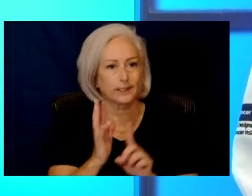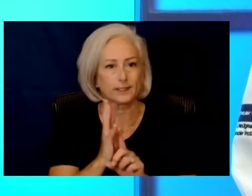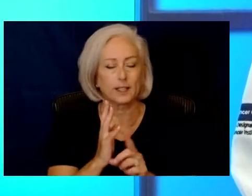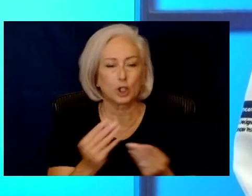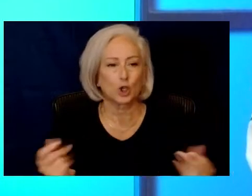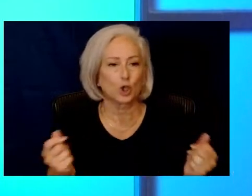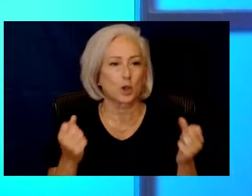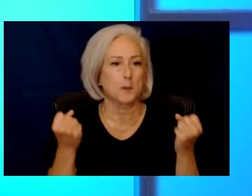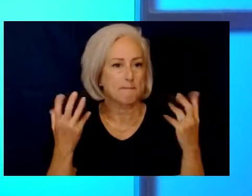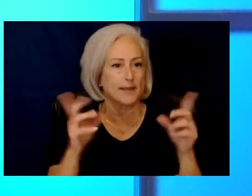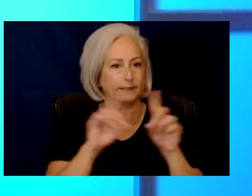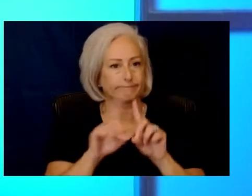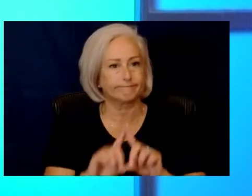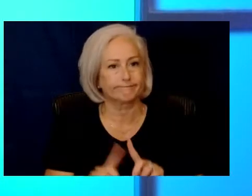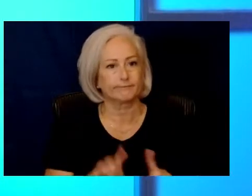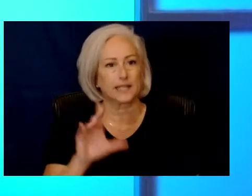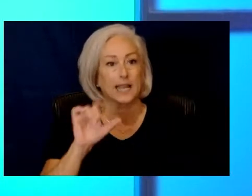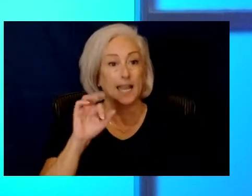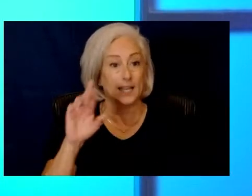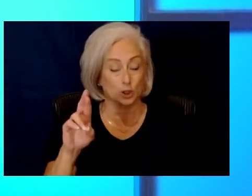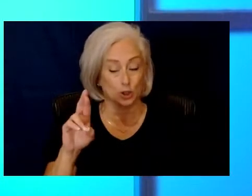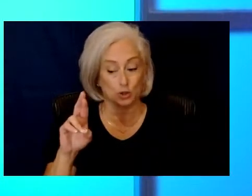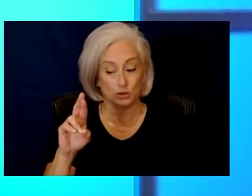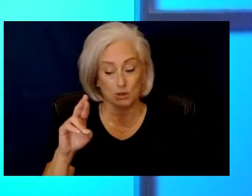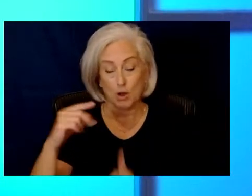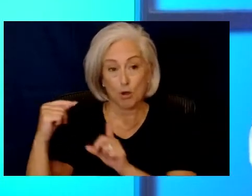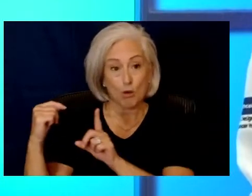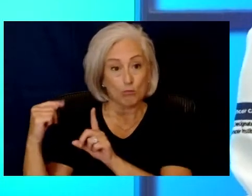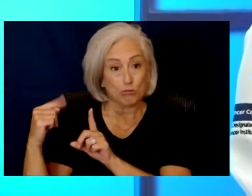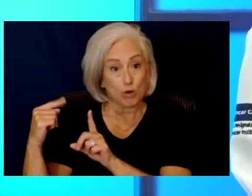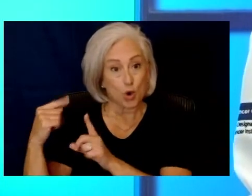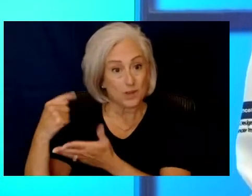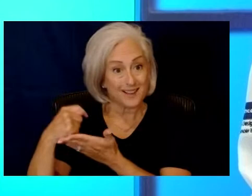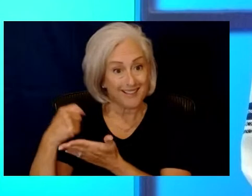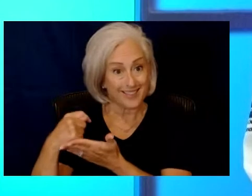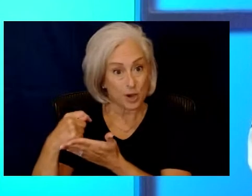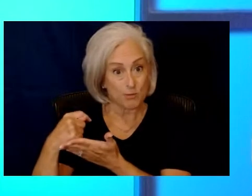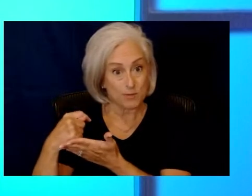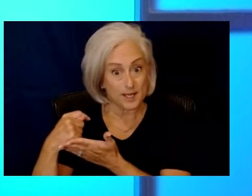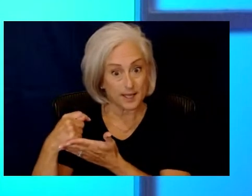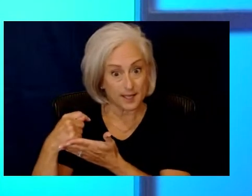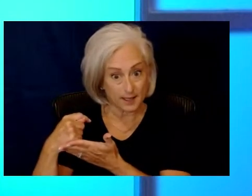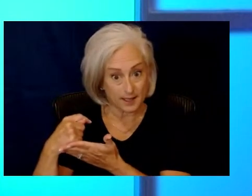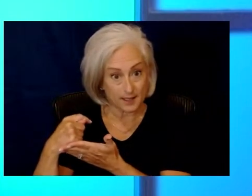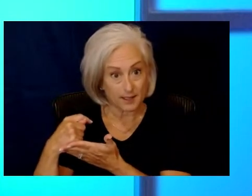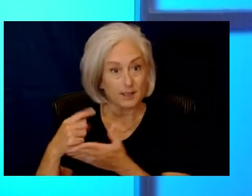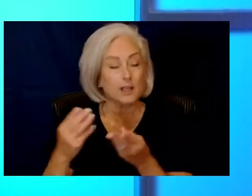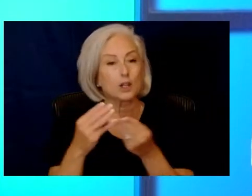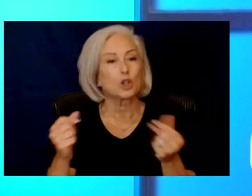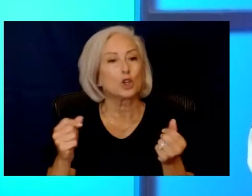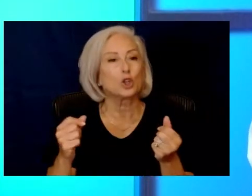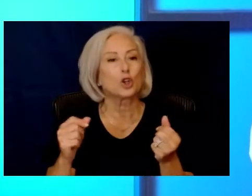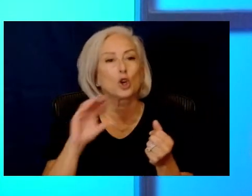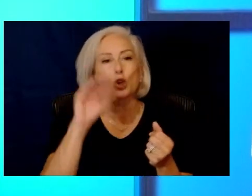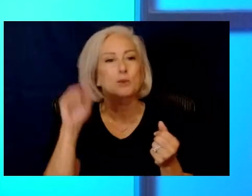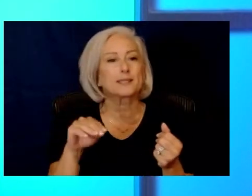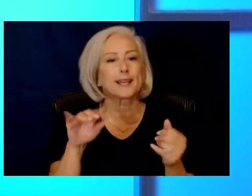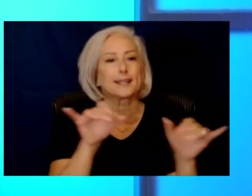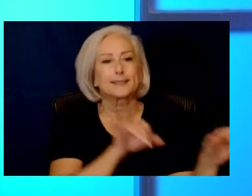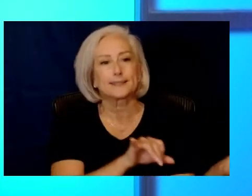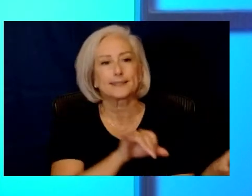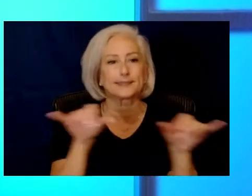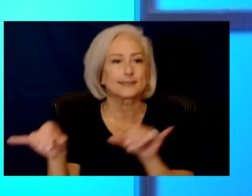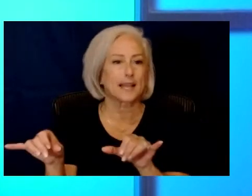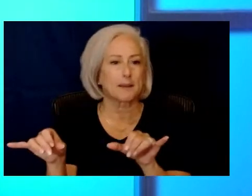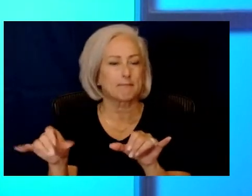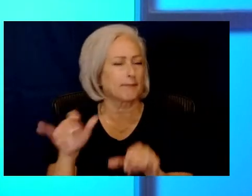terms of the cure rate, compared to traditional radiation, the cure rate is the same. That actually is not the benefit of protons. It cures